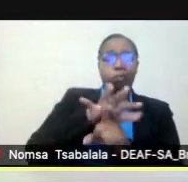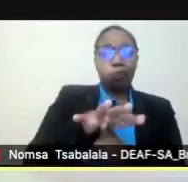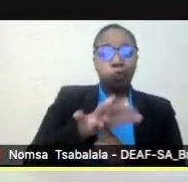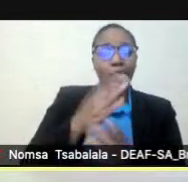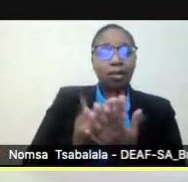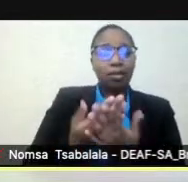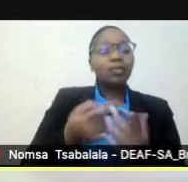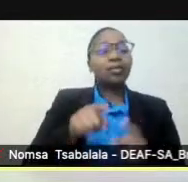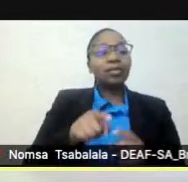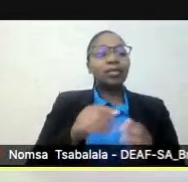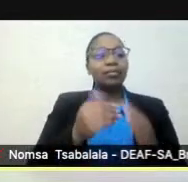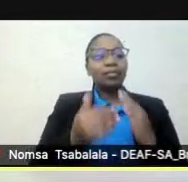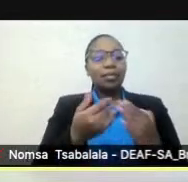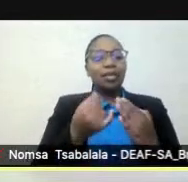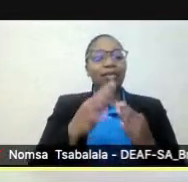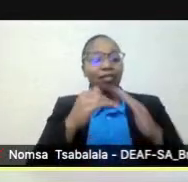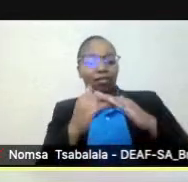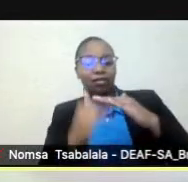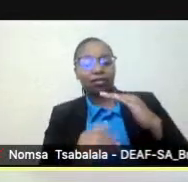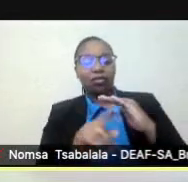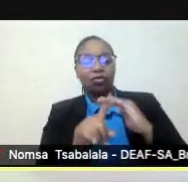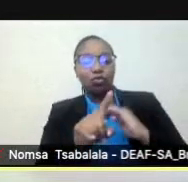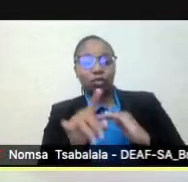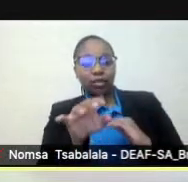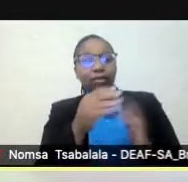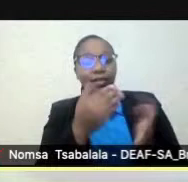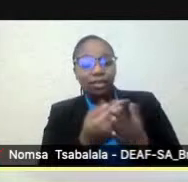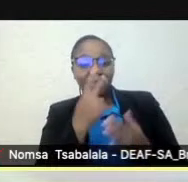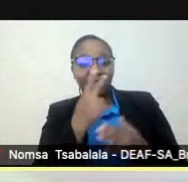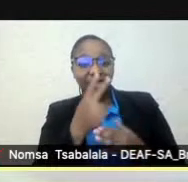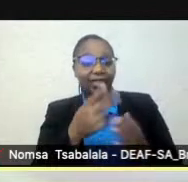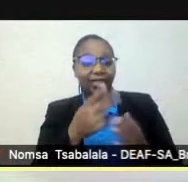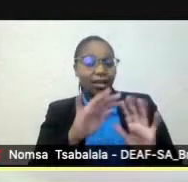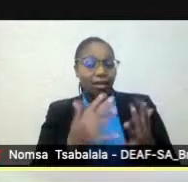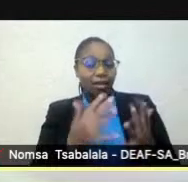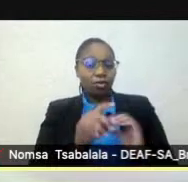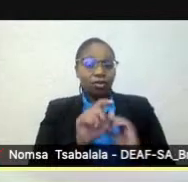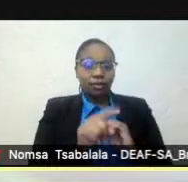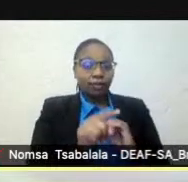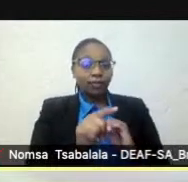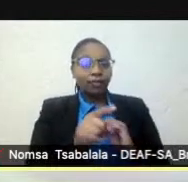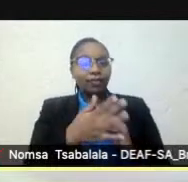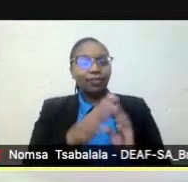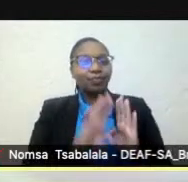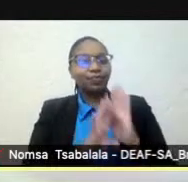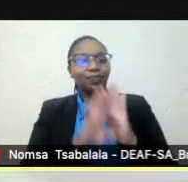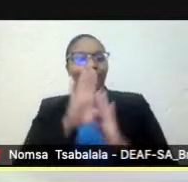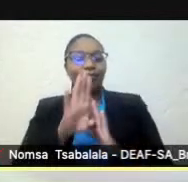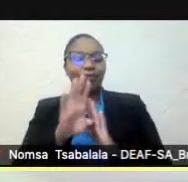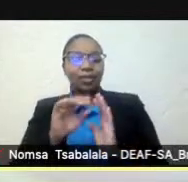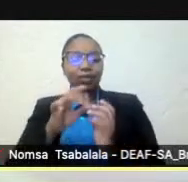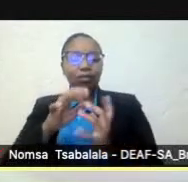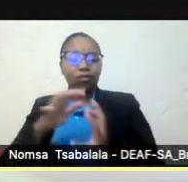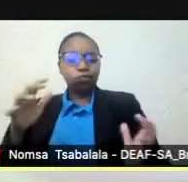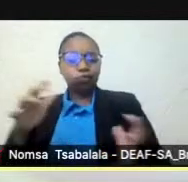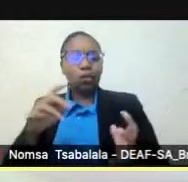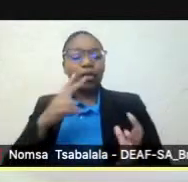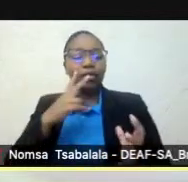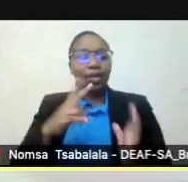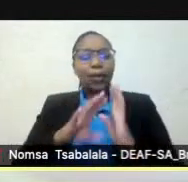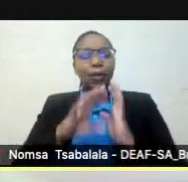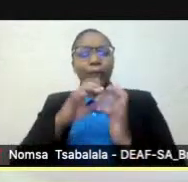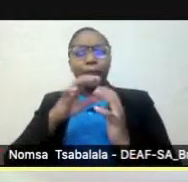under 1, this is what we're seeing kind of in the interwave periods, and you can see this rapid increase in